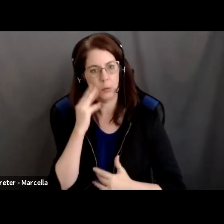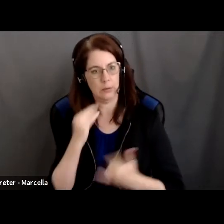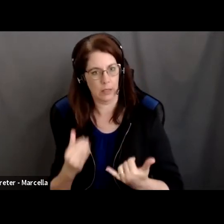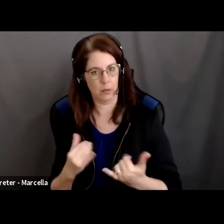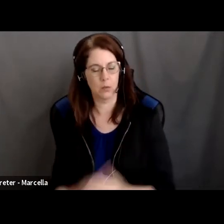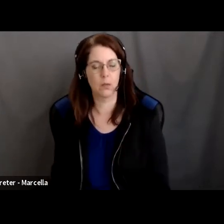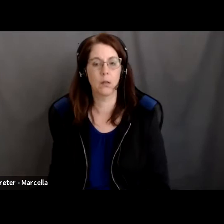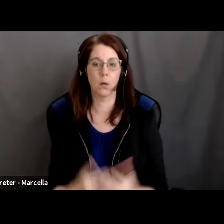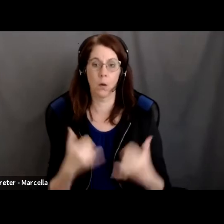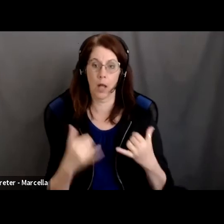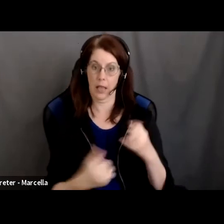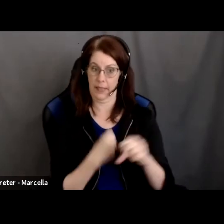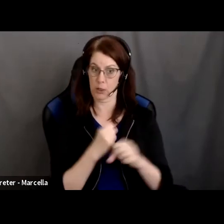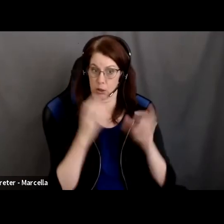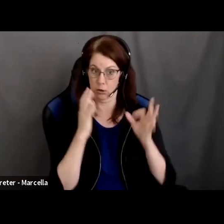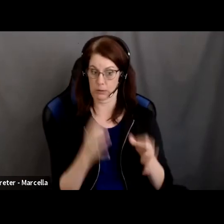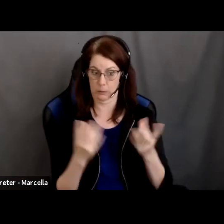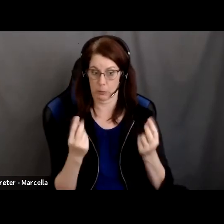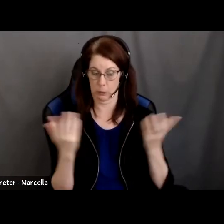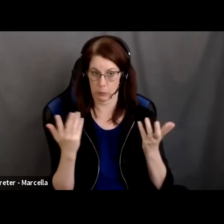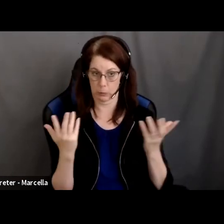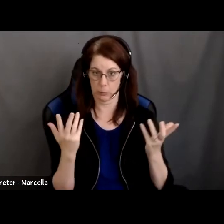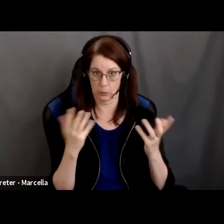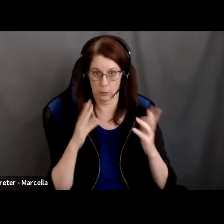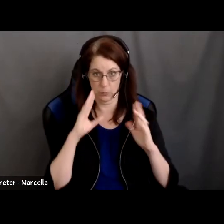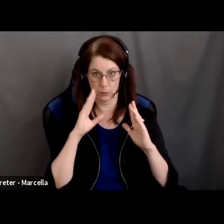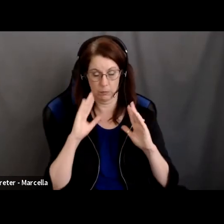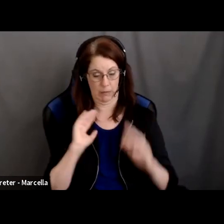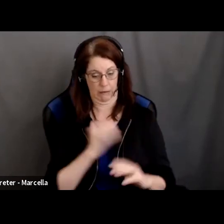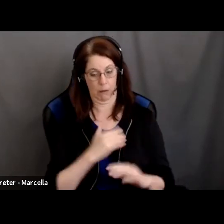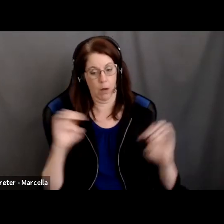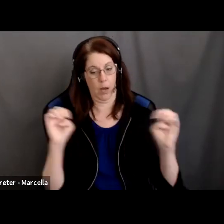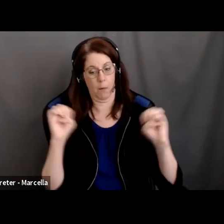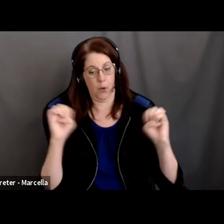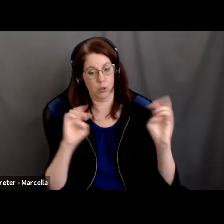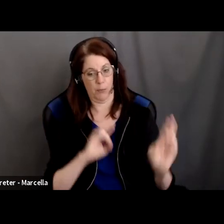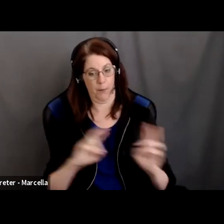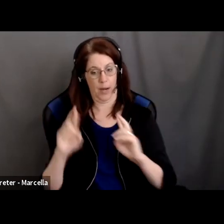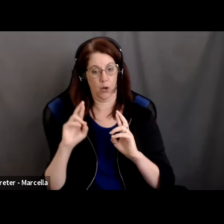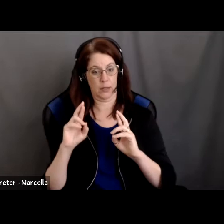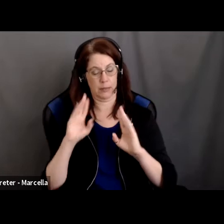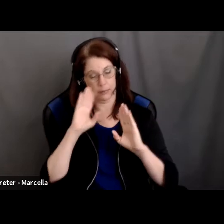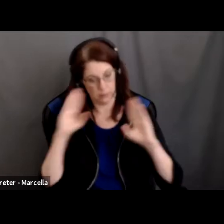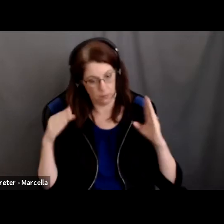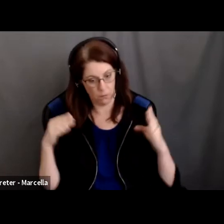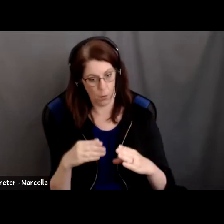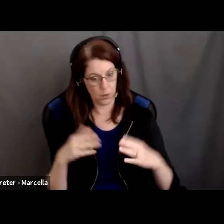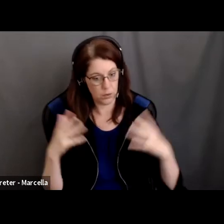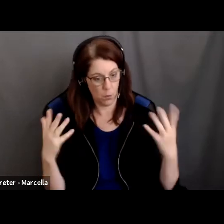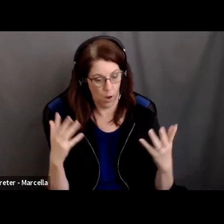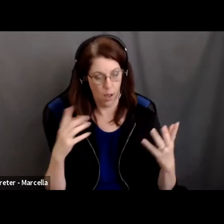this year, we decided to focus our emergency preparedness on mental